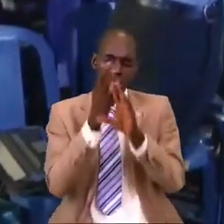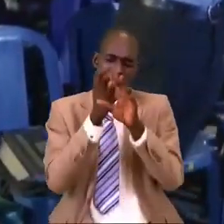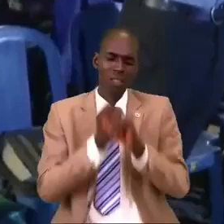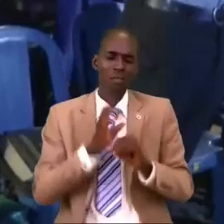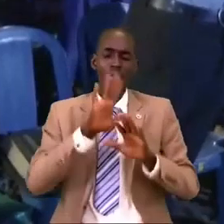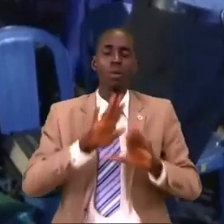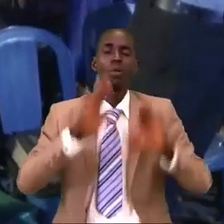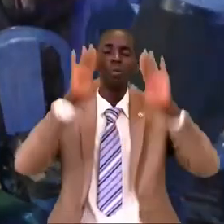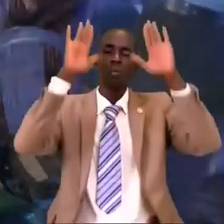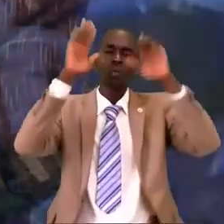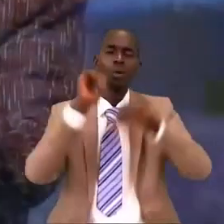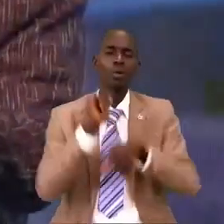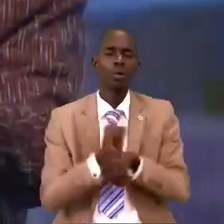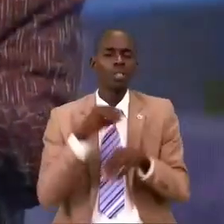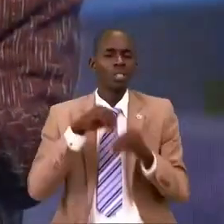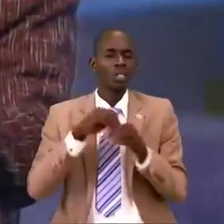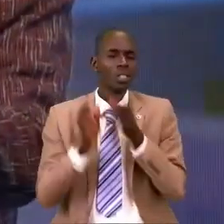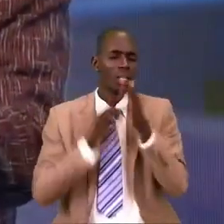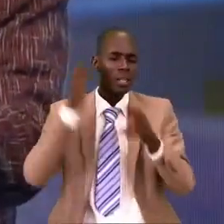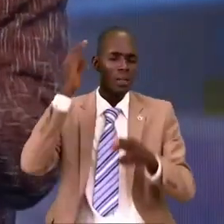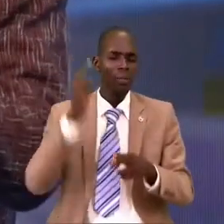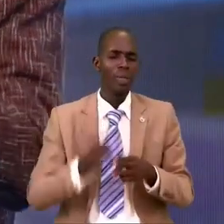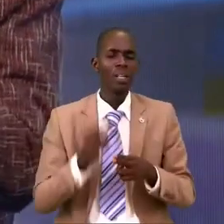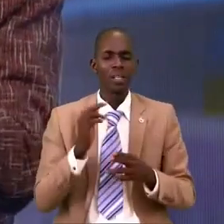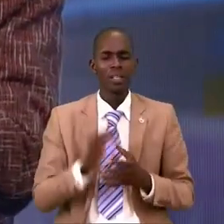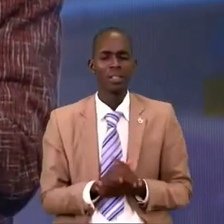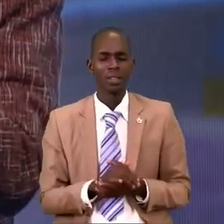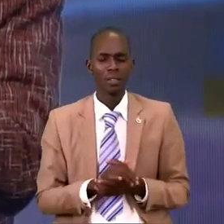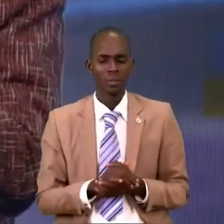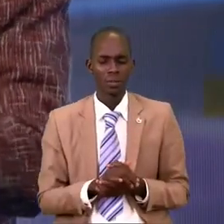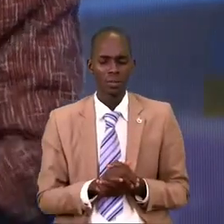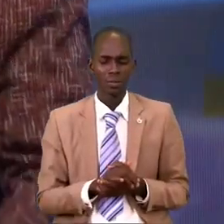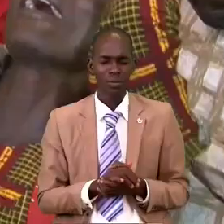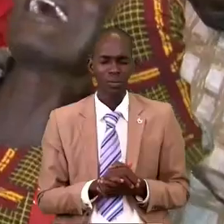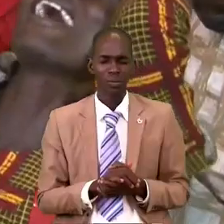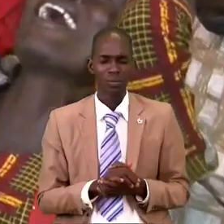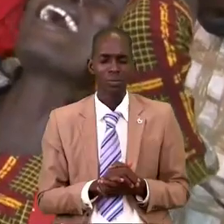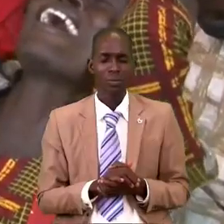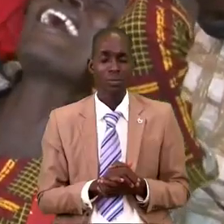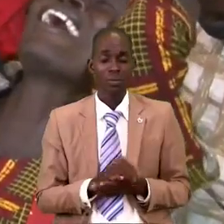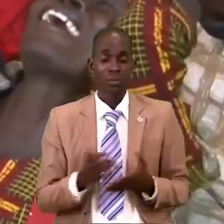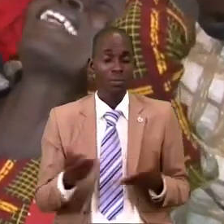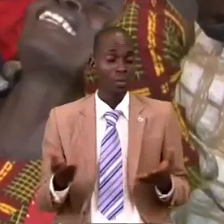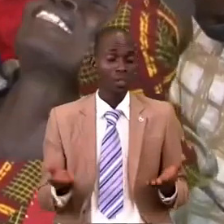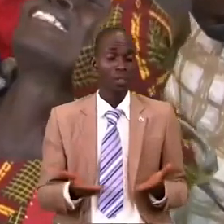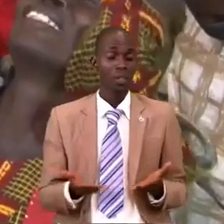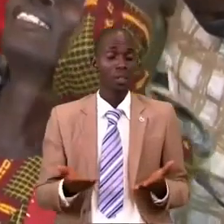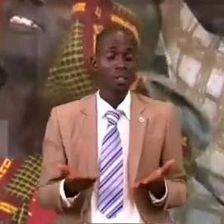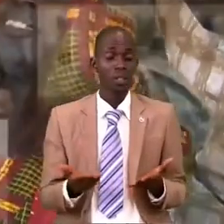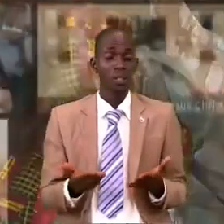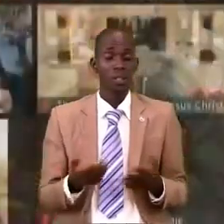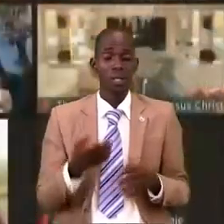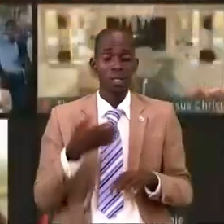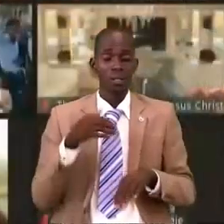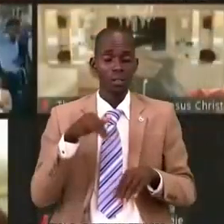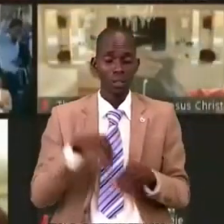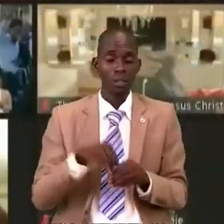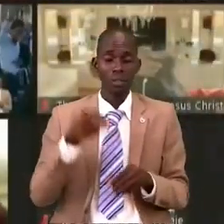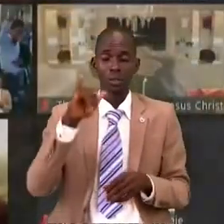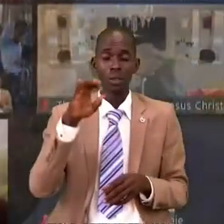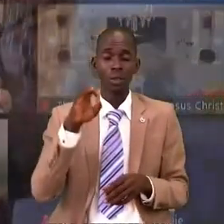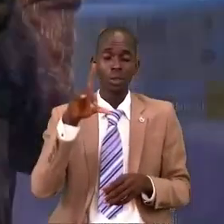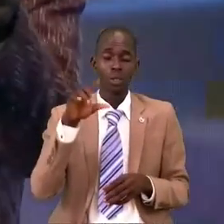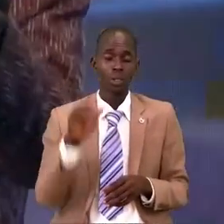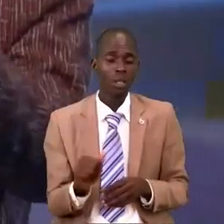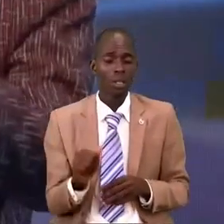Alpha location in Yola, everyone receive your miracle. Online, everyone receive your